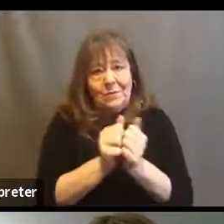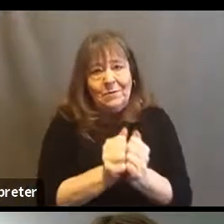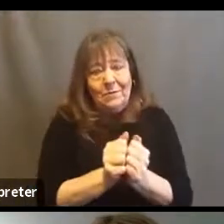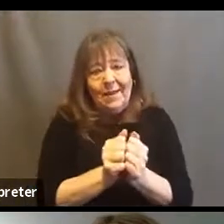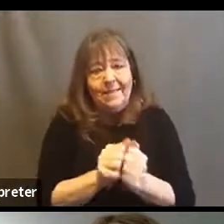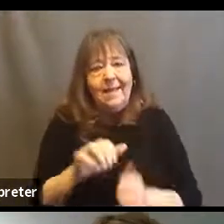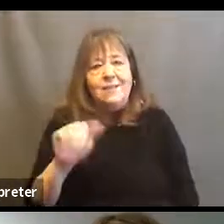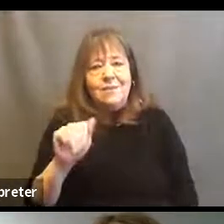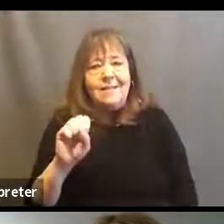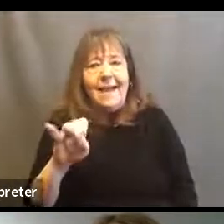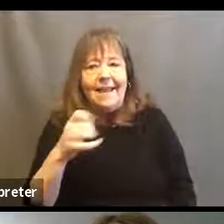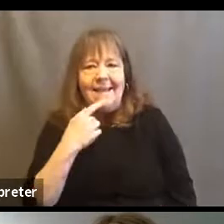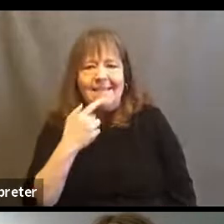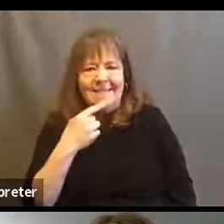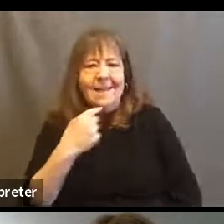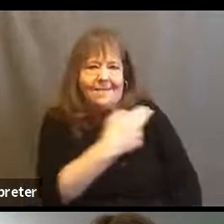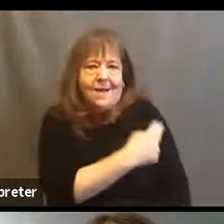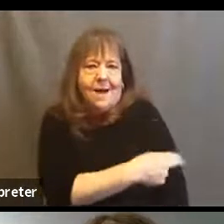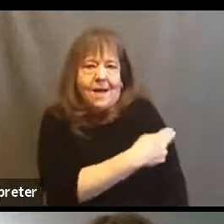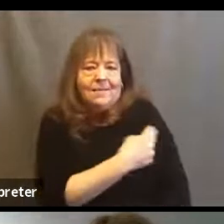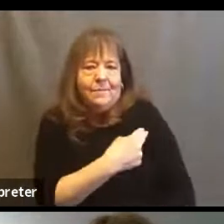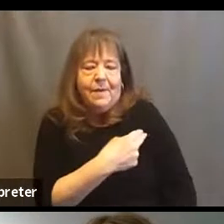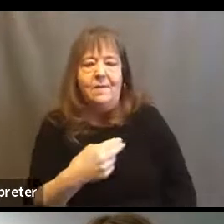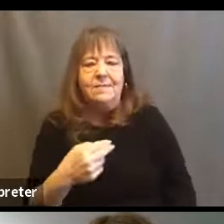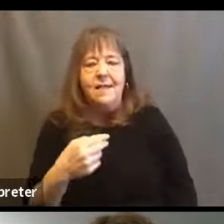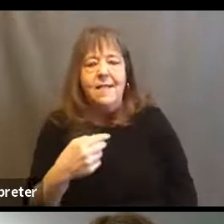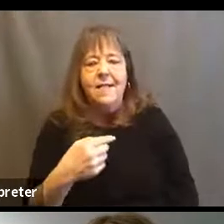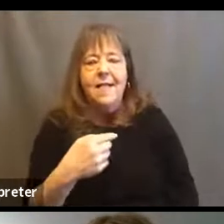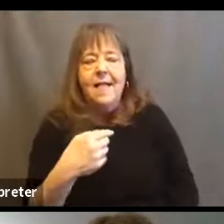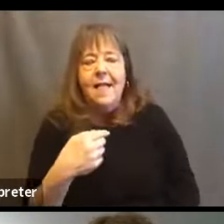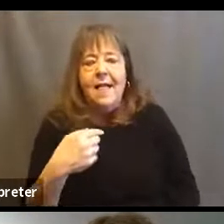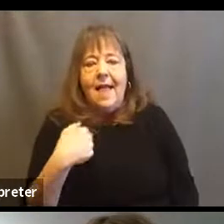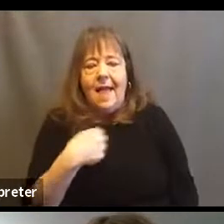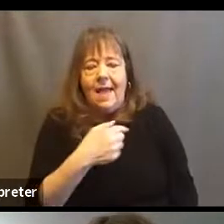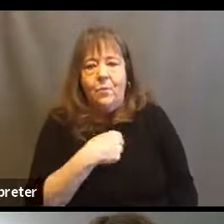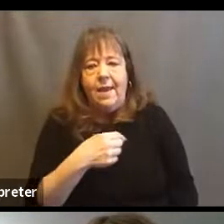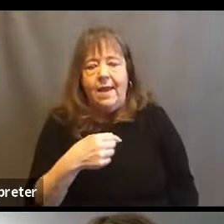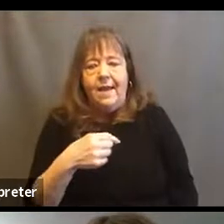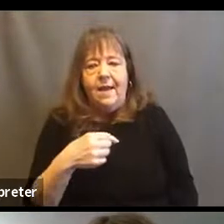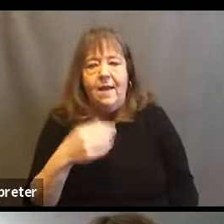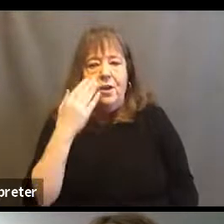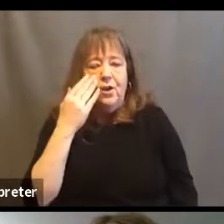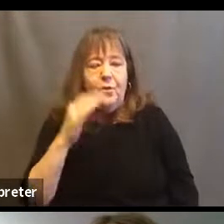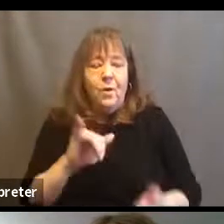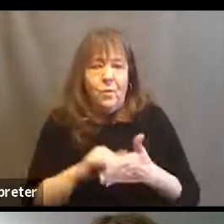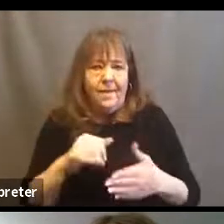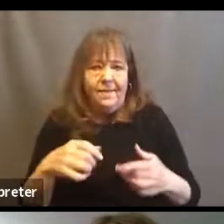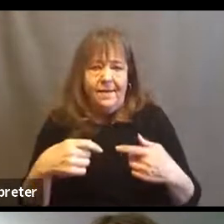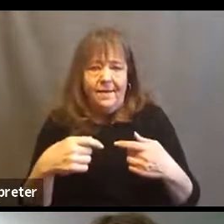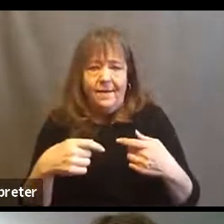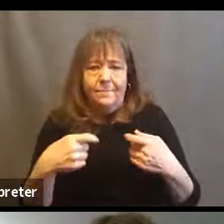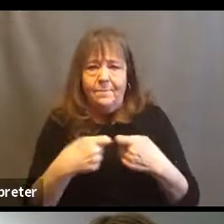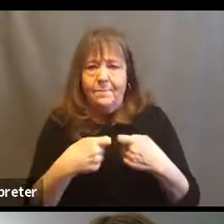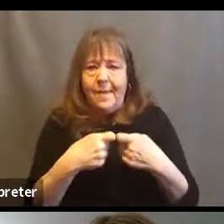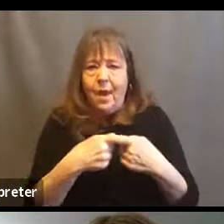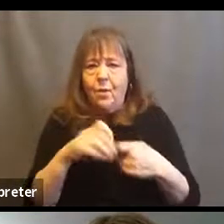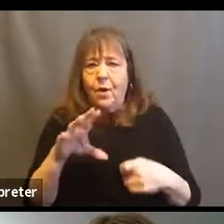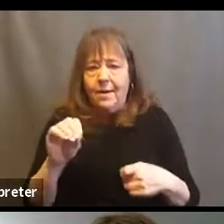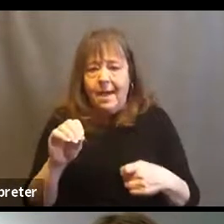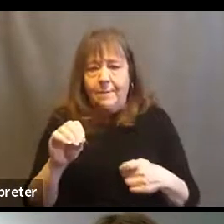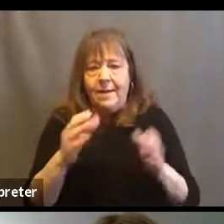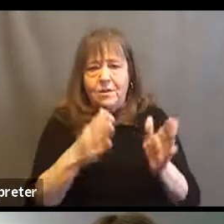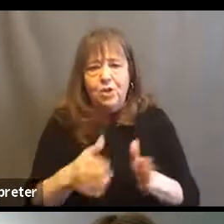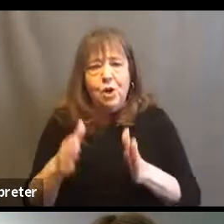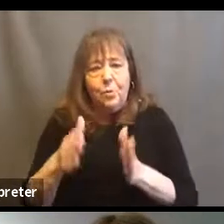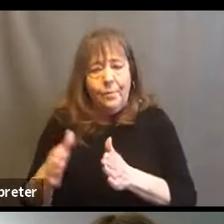Casey mentioned the hospitals, they're on protected circuits. We don't, for emergency management purposes, when the power companies do, for example,